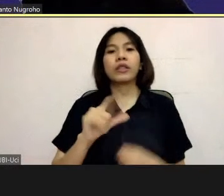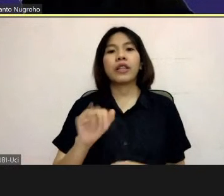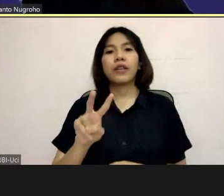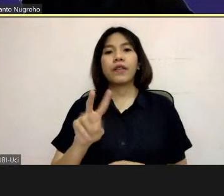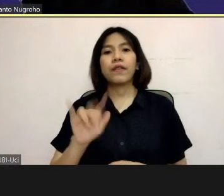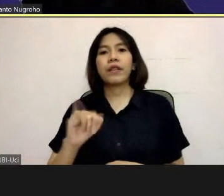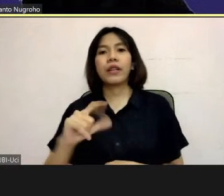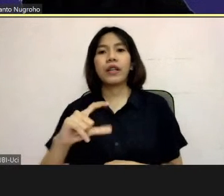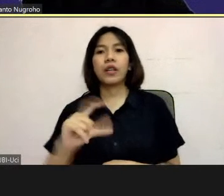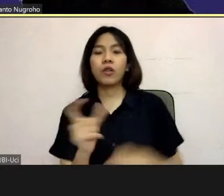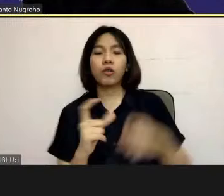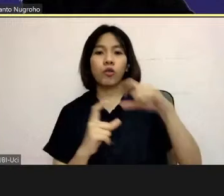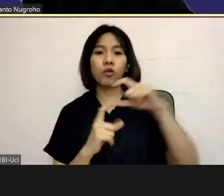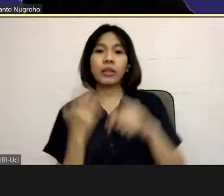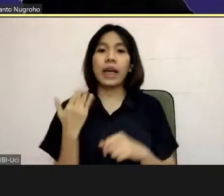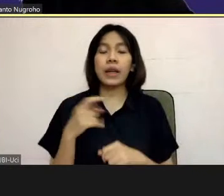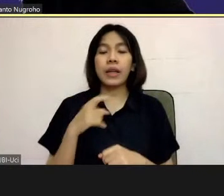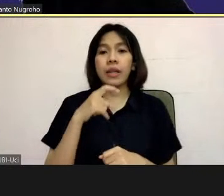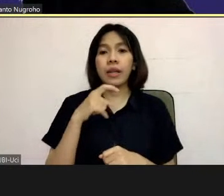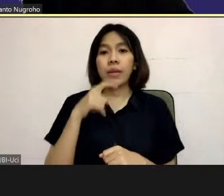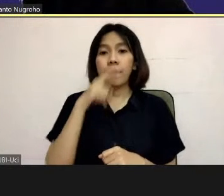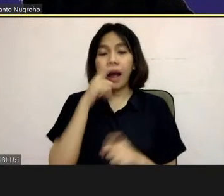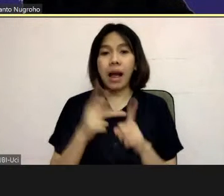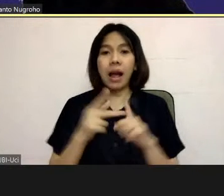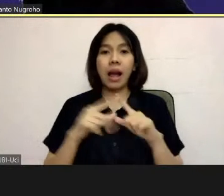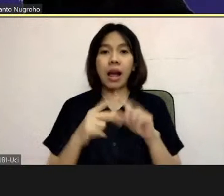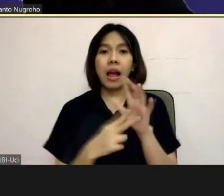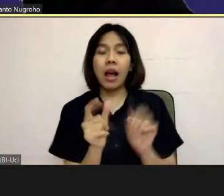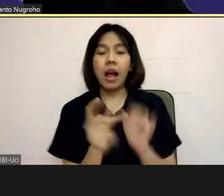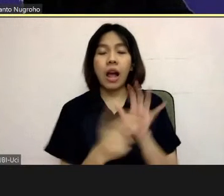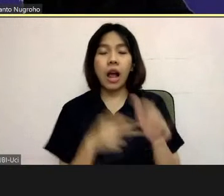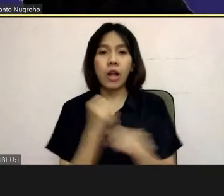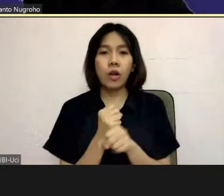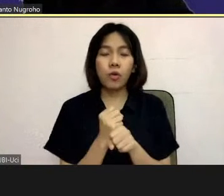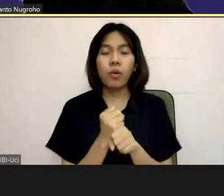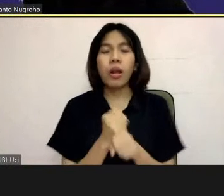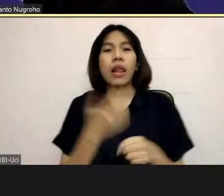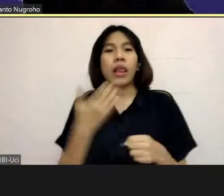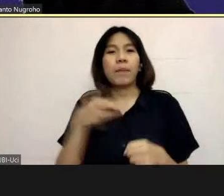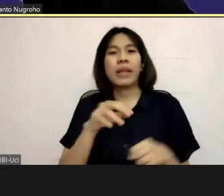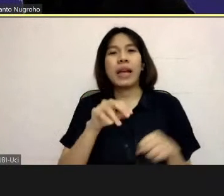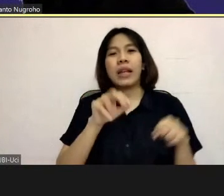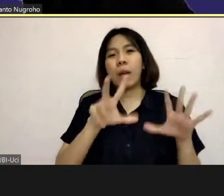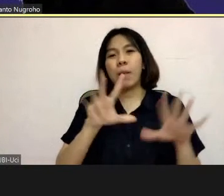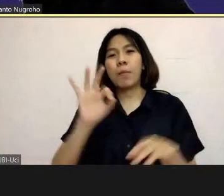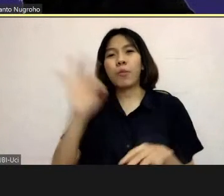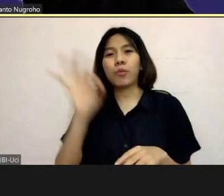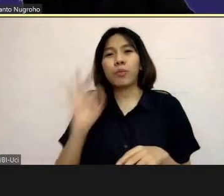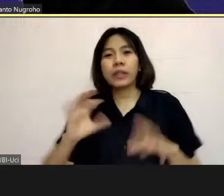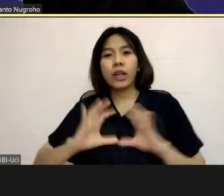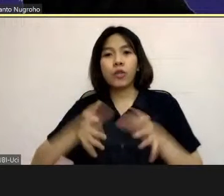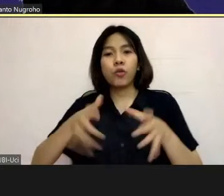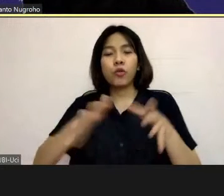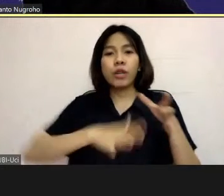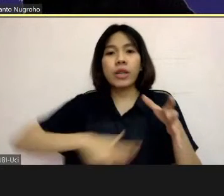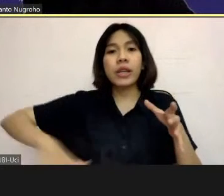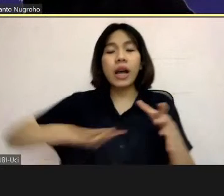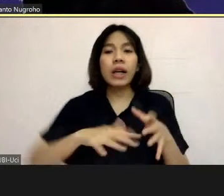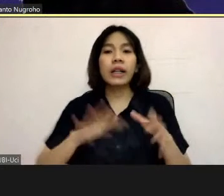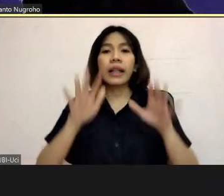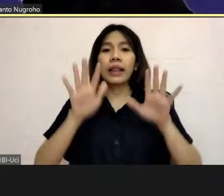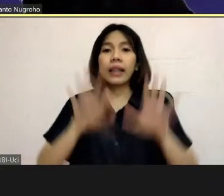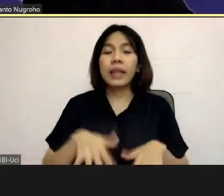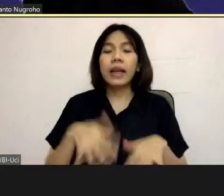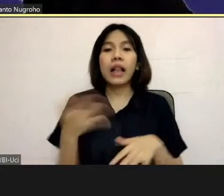mentioned about more than 40% of people in this world live in countries rated as